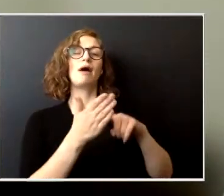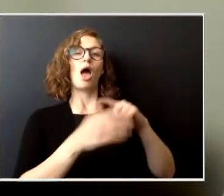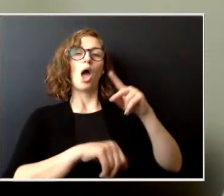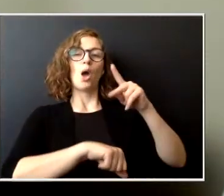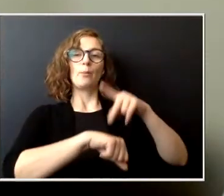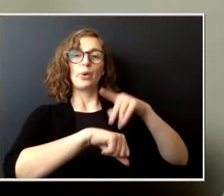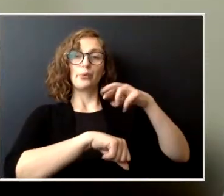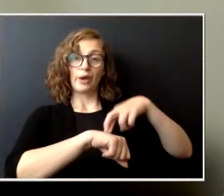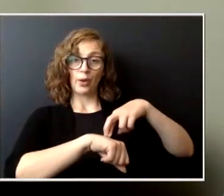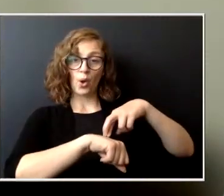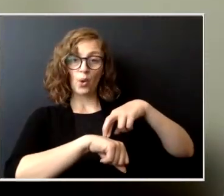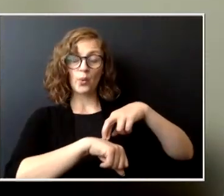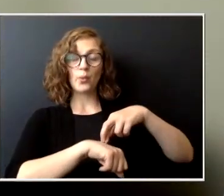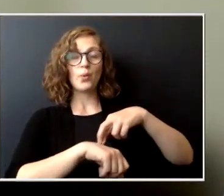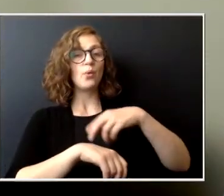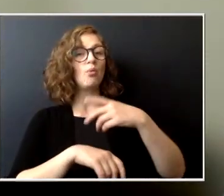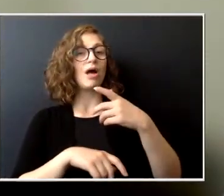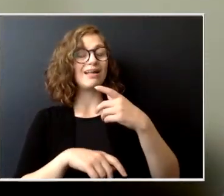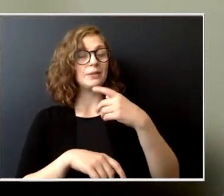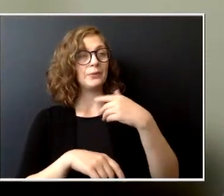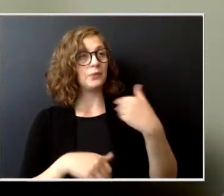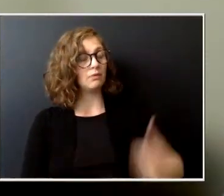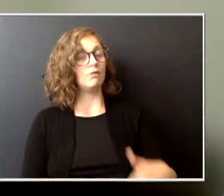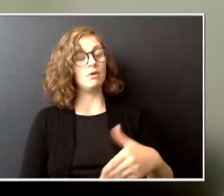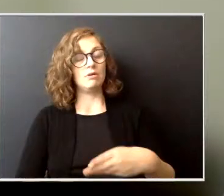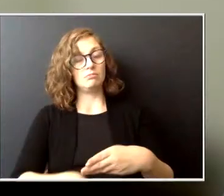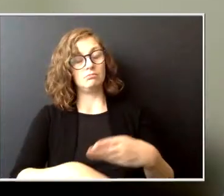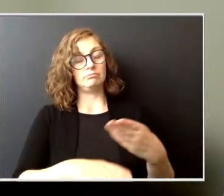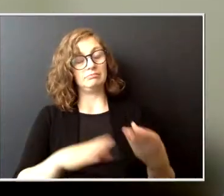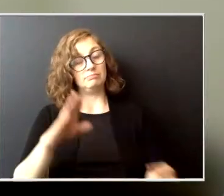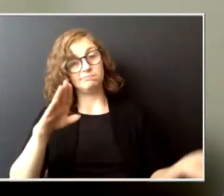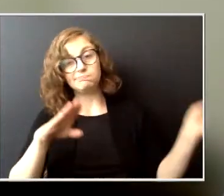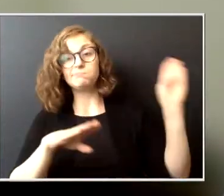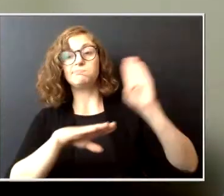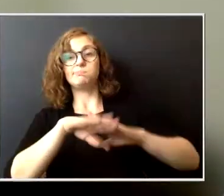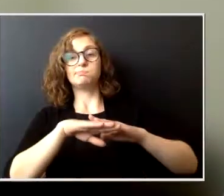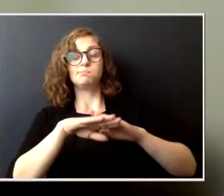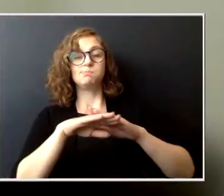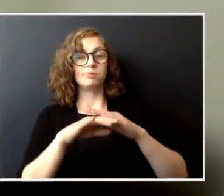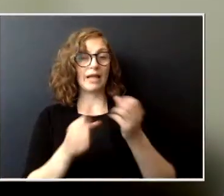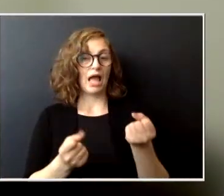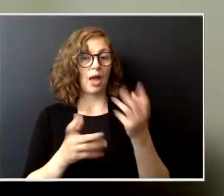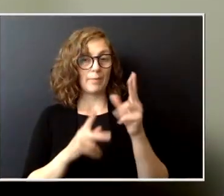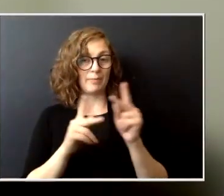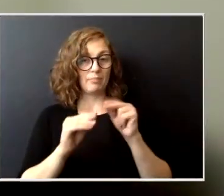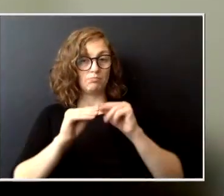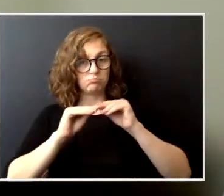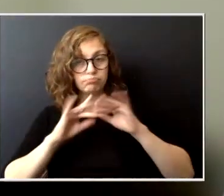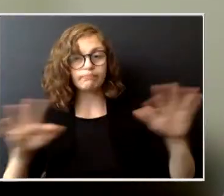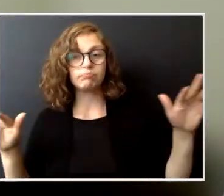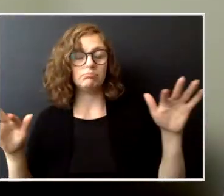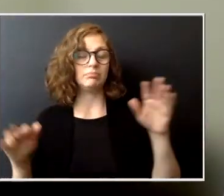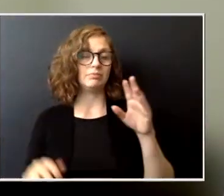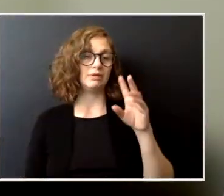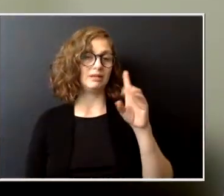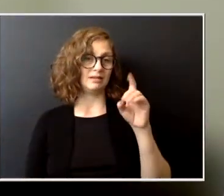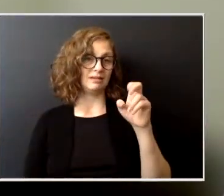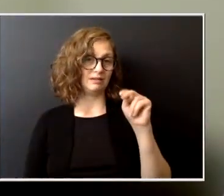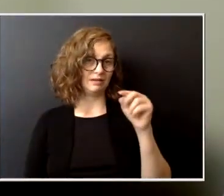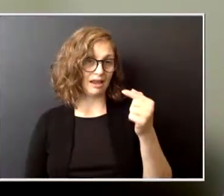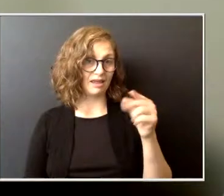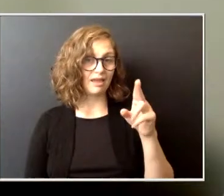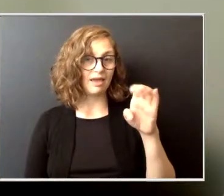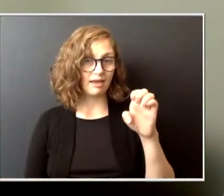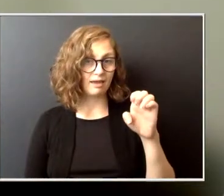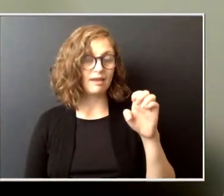significant increase in outbreak of this viral disease, again, dengue virus. And then